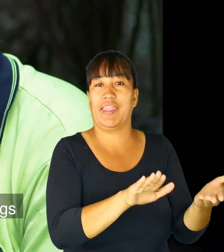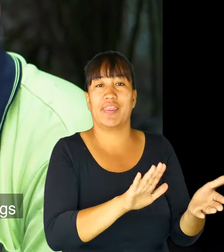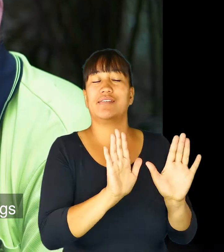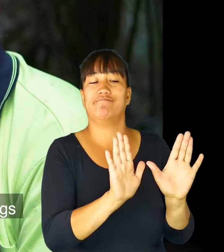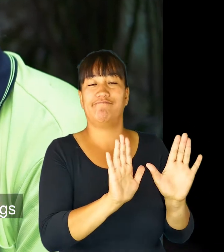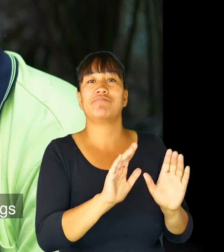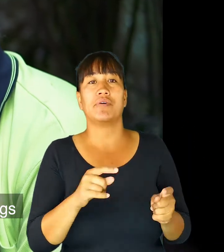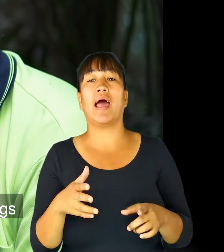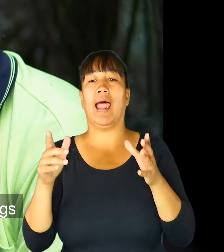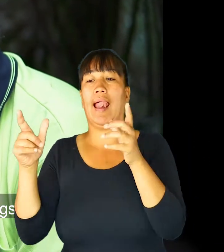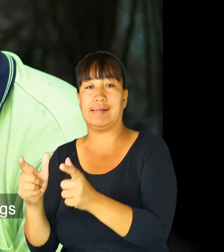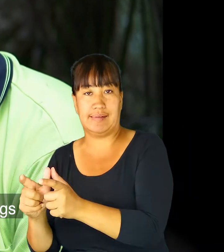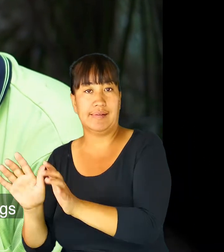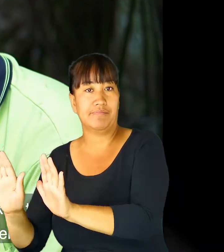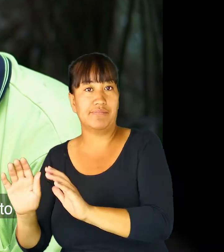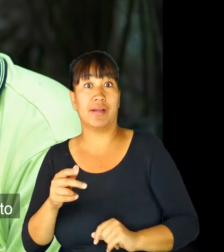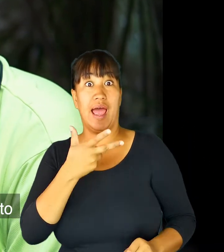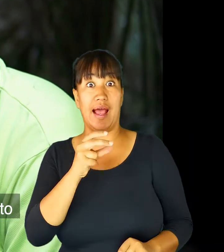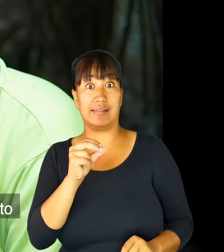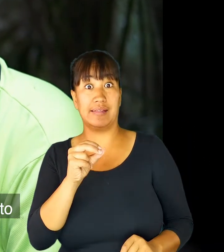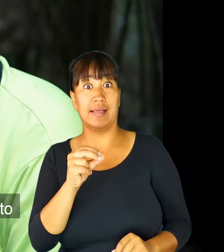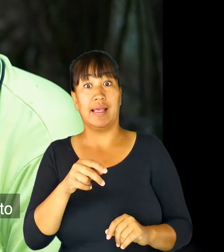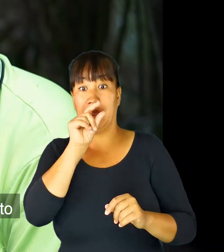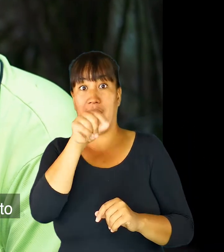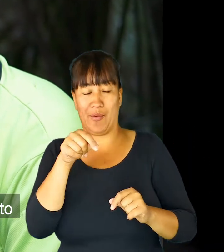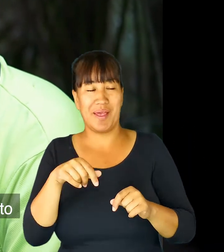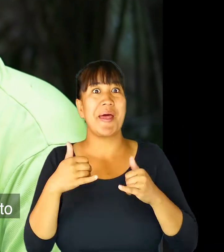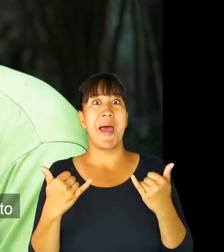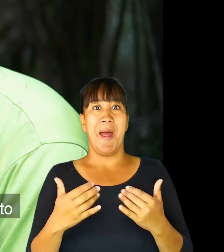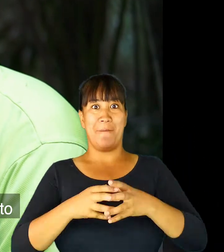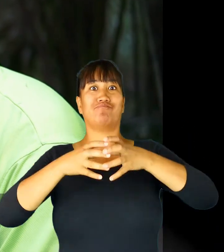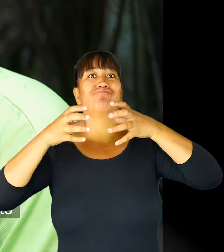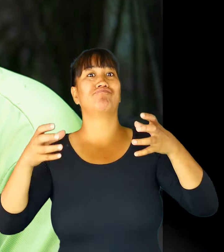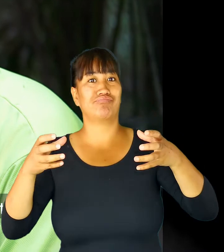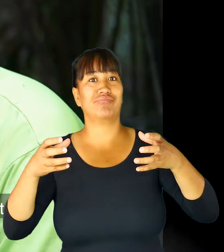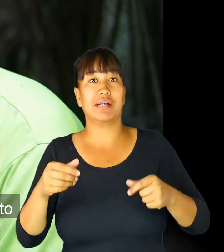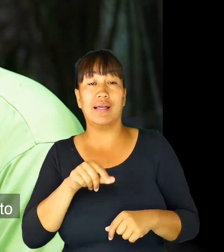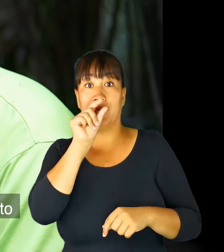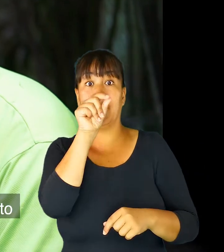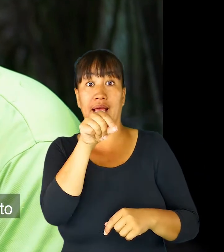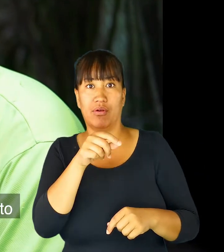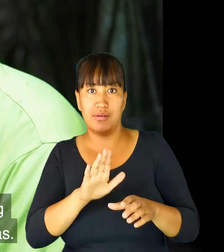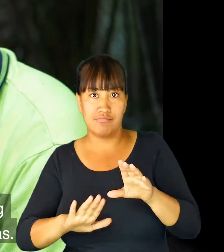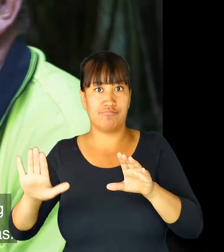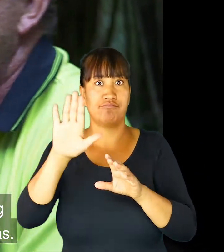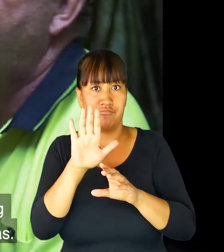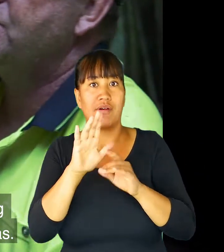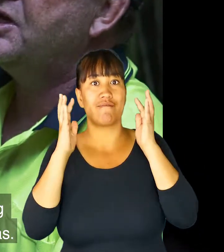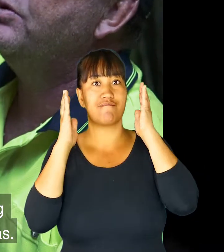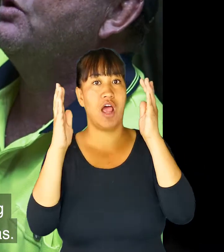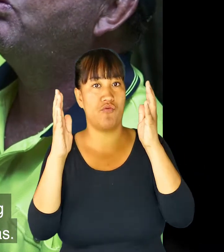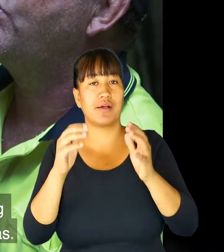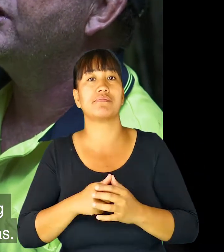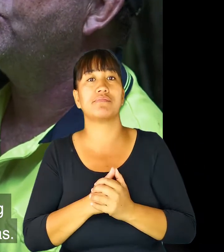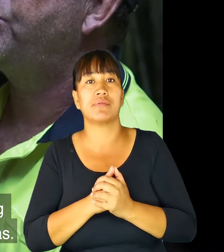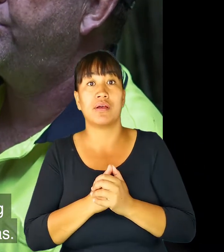still carry on the trapping, protecting the chicks, and now we've gone from 80 kiwi to over 900 here at the Whangarei Heads, and those